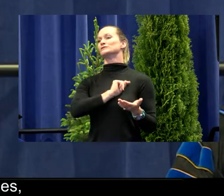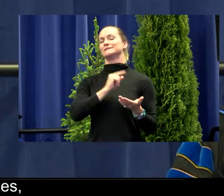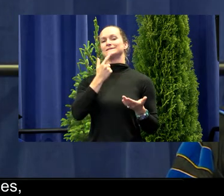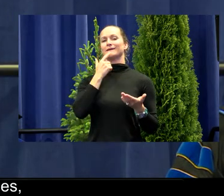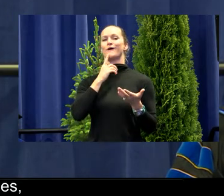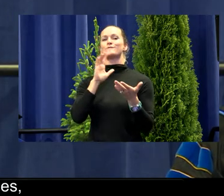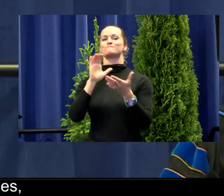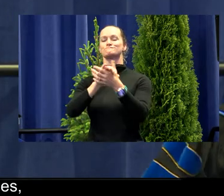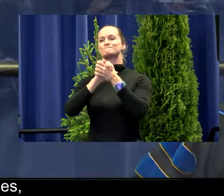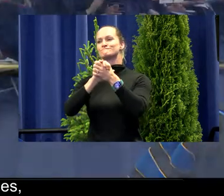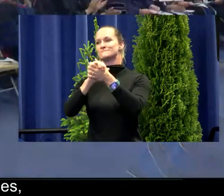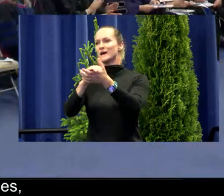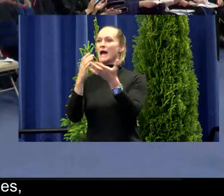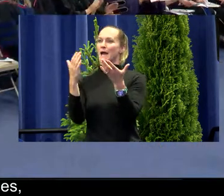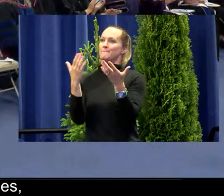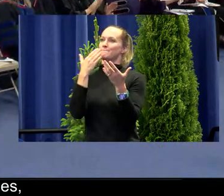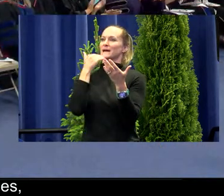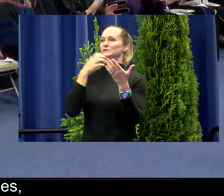your endeavors.